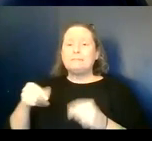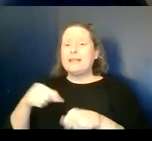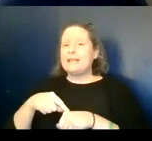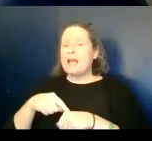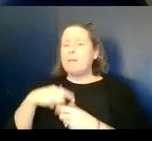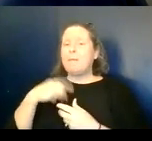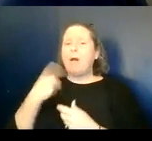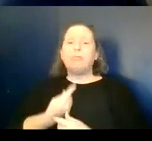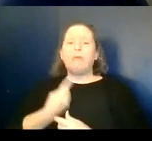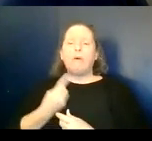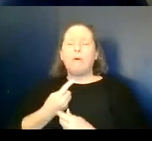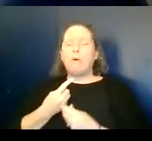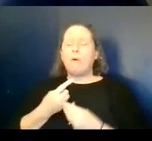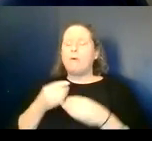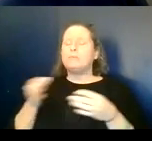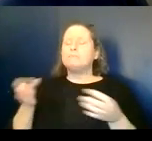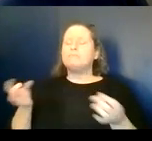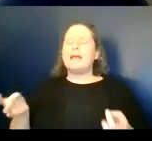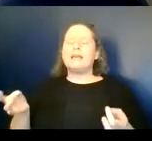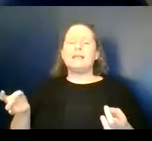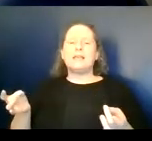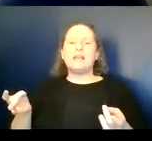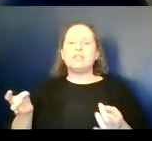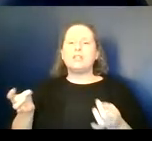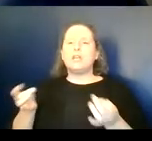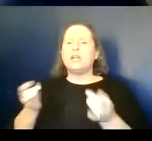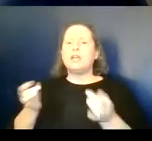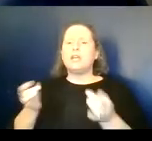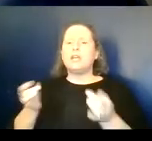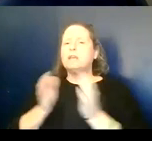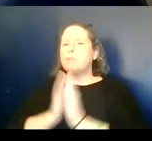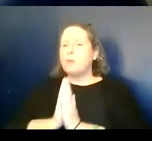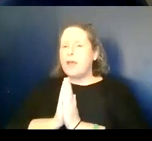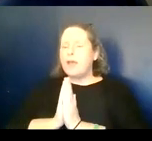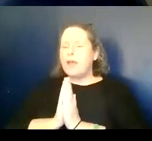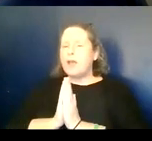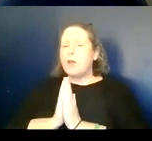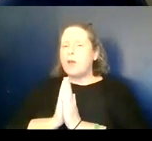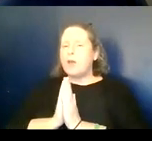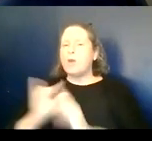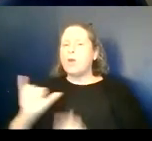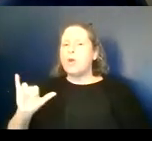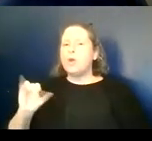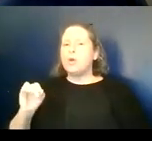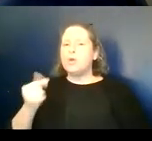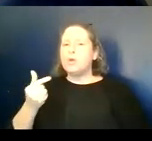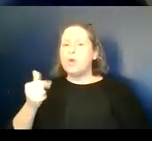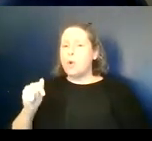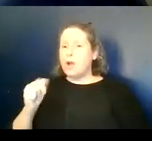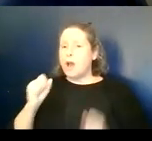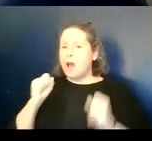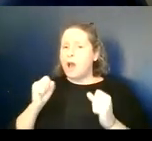doing some meditation or prayer, doing yoga, or just connecting yourself with nature